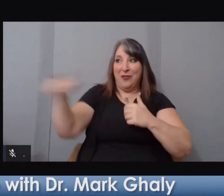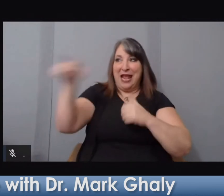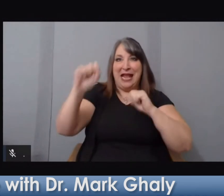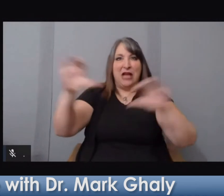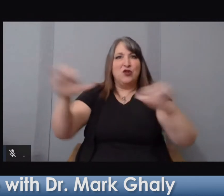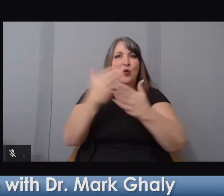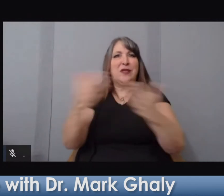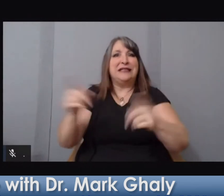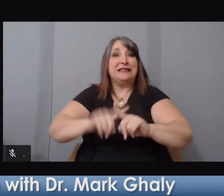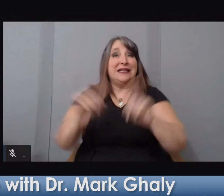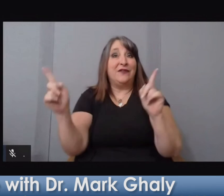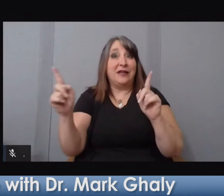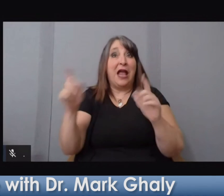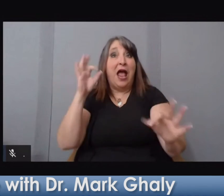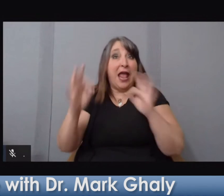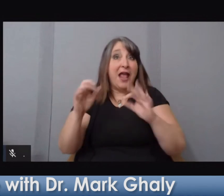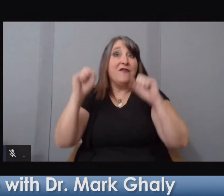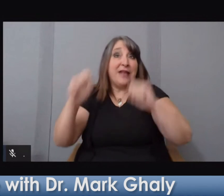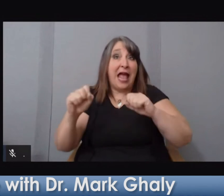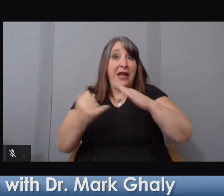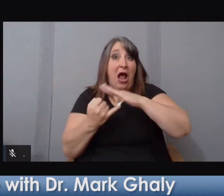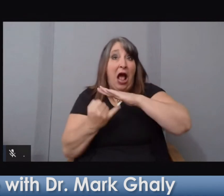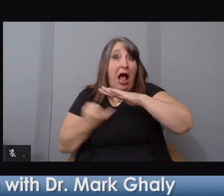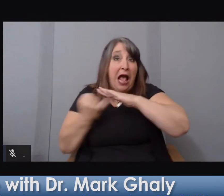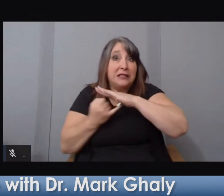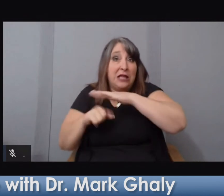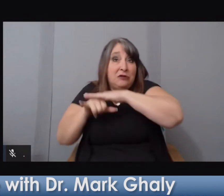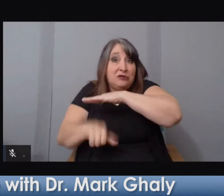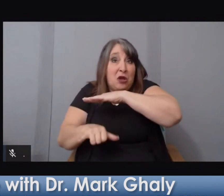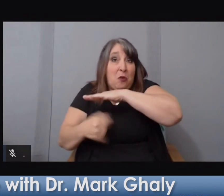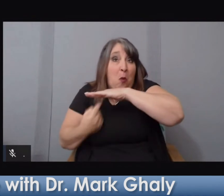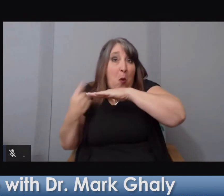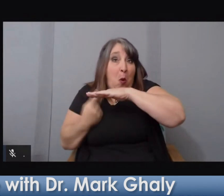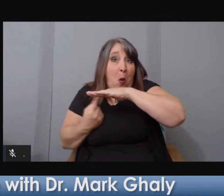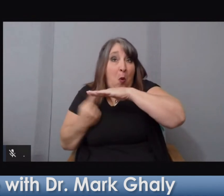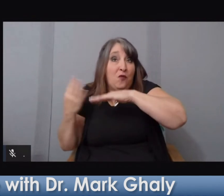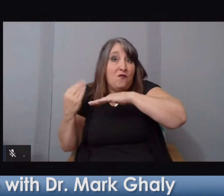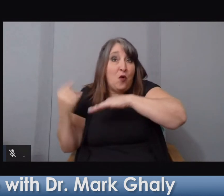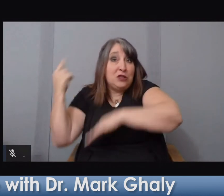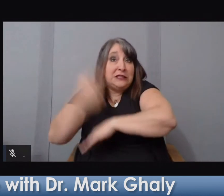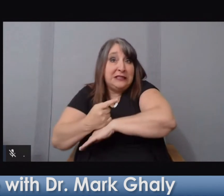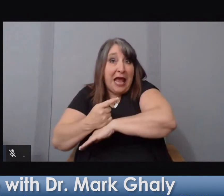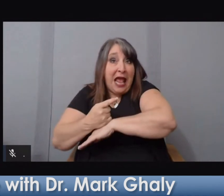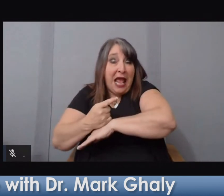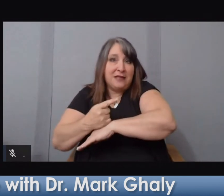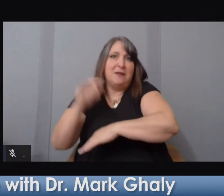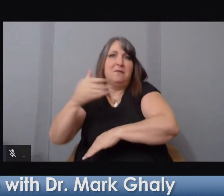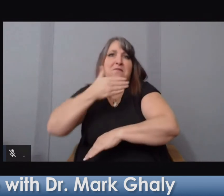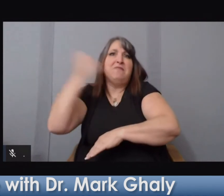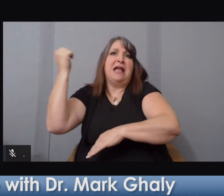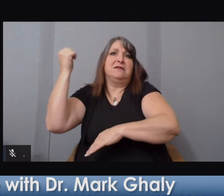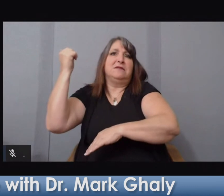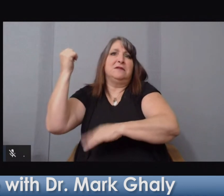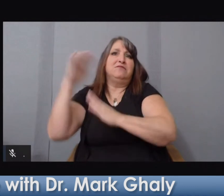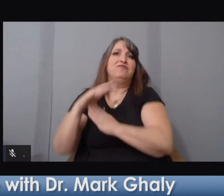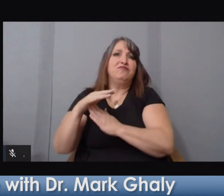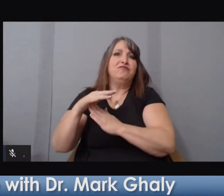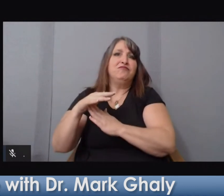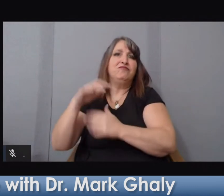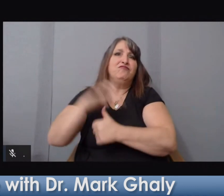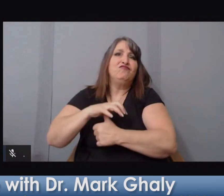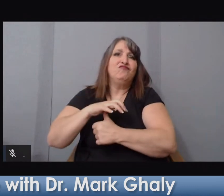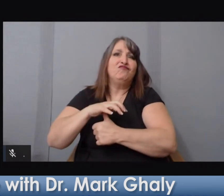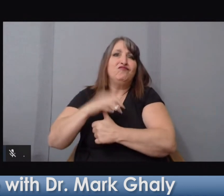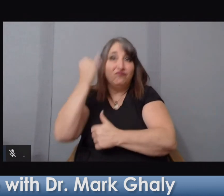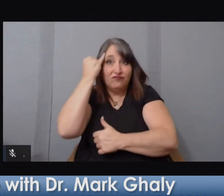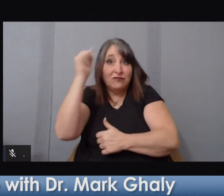days, that is the surest fire best way to go. But if you can't, there are certainly things you can do to